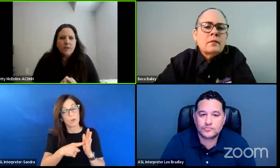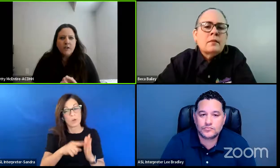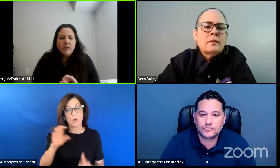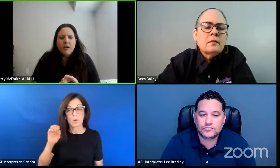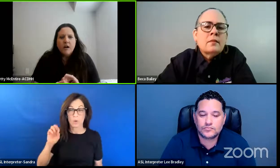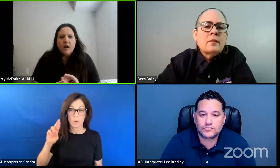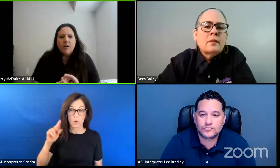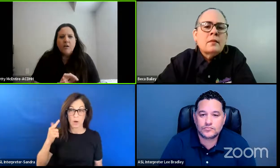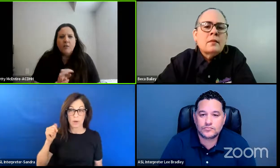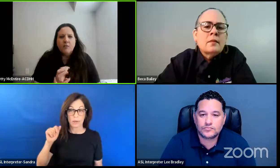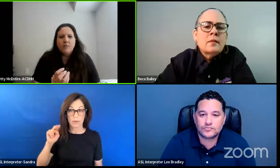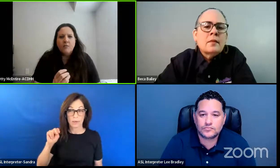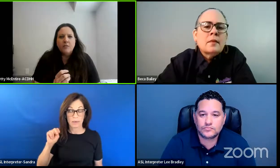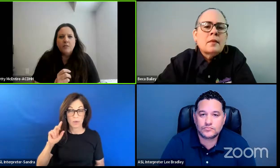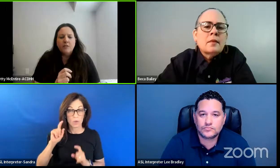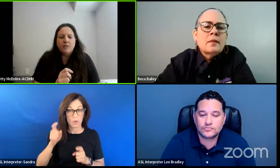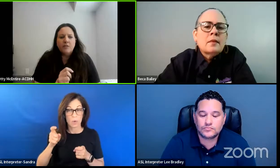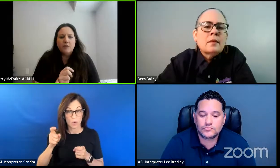donor